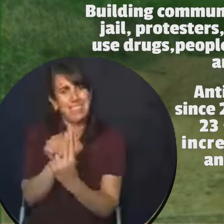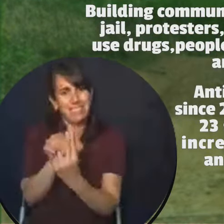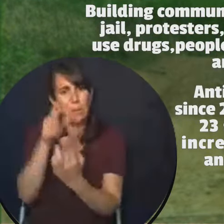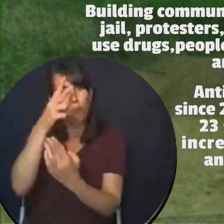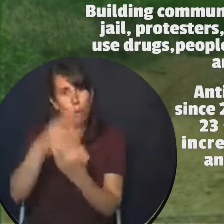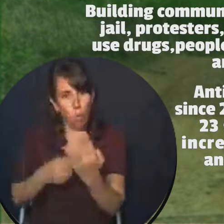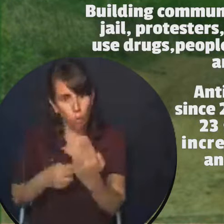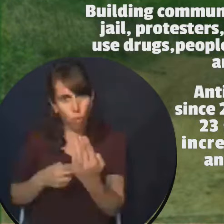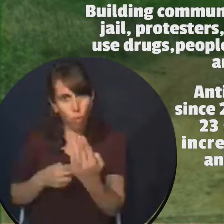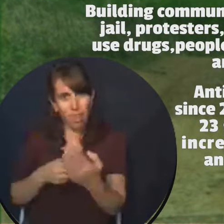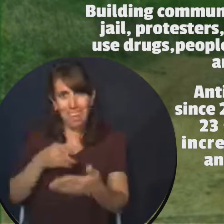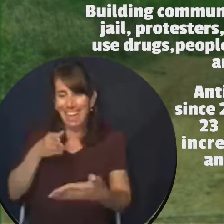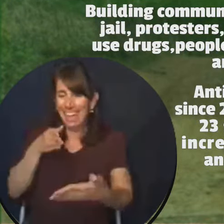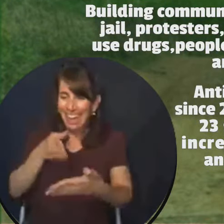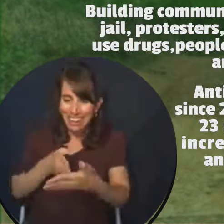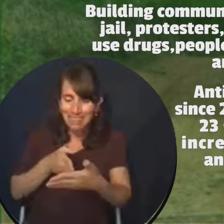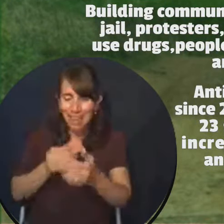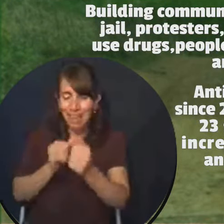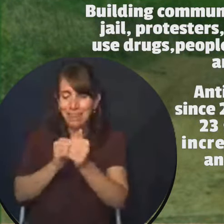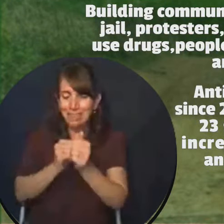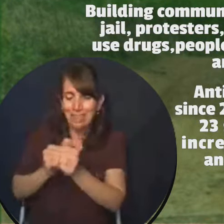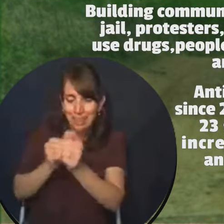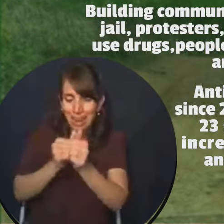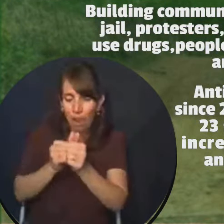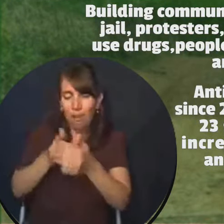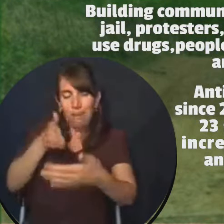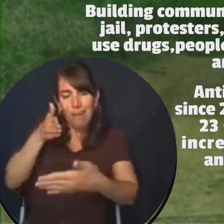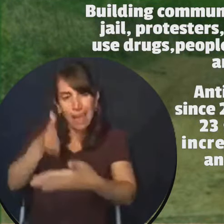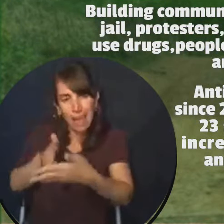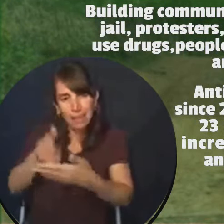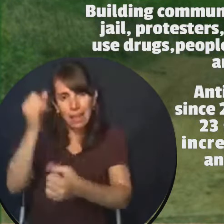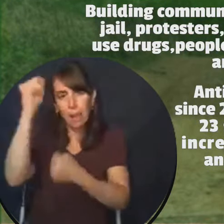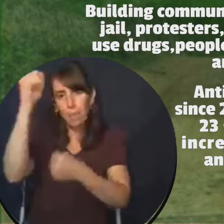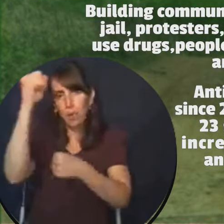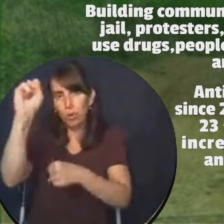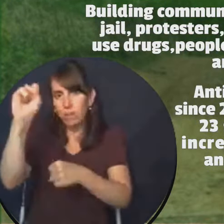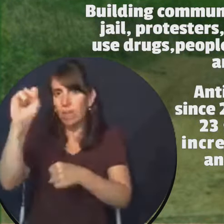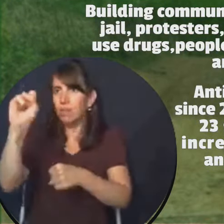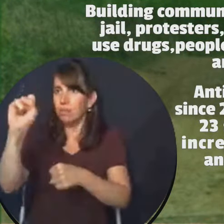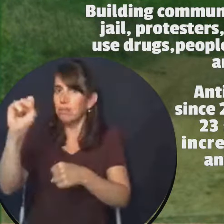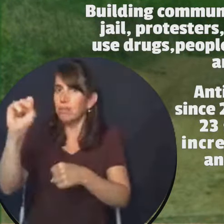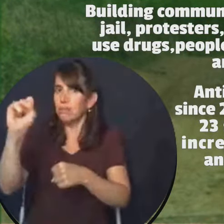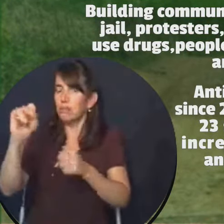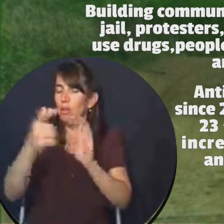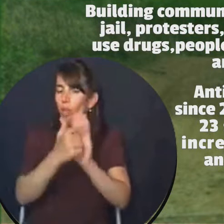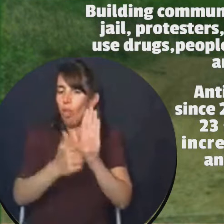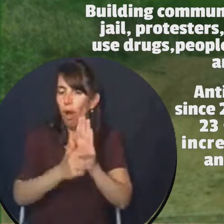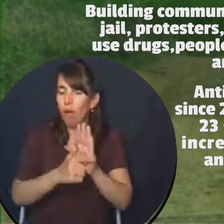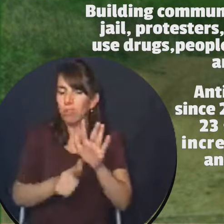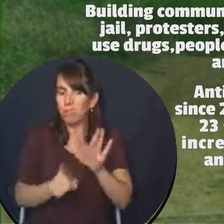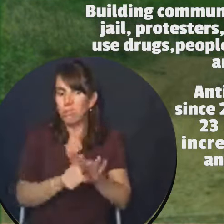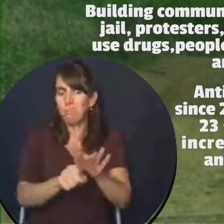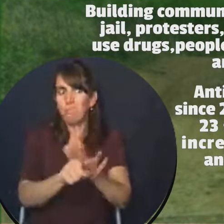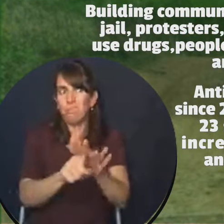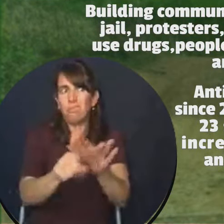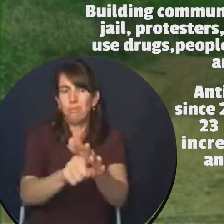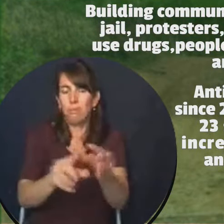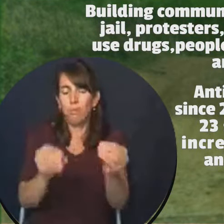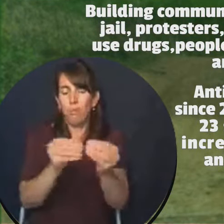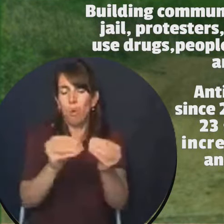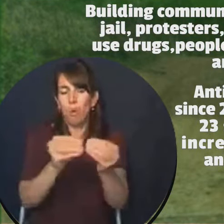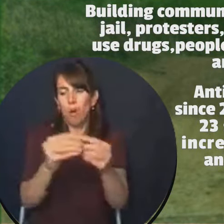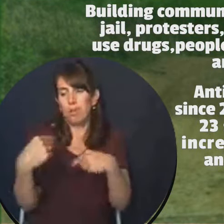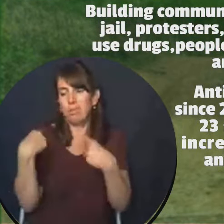been increasing since at least 2016 with Standing Rock protests and the 2020 uprisings, where there have